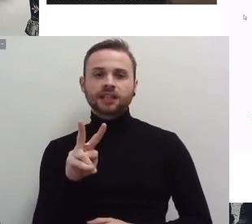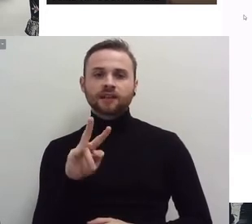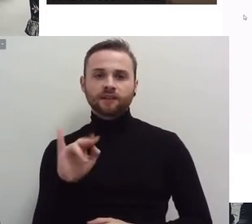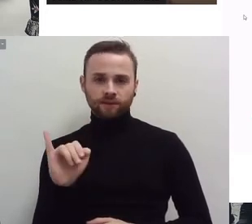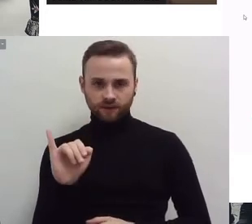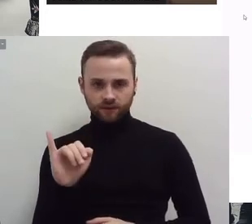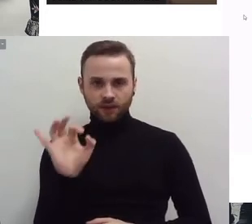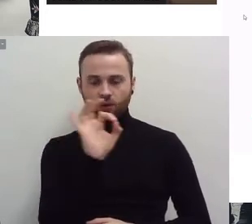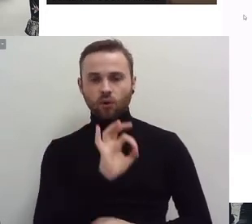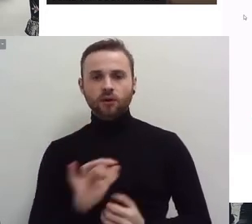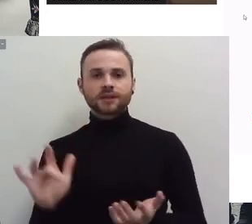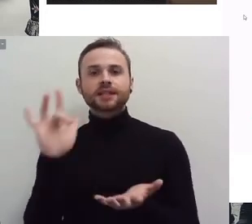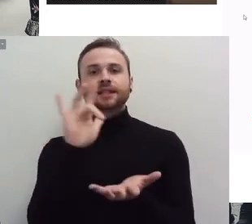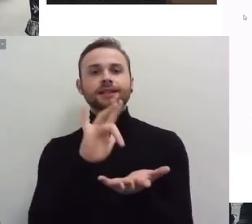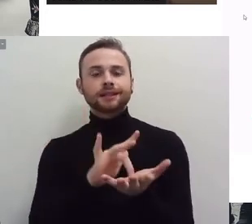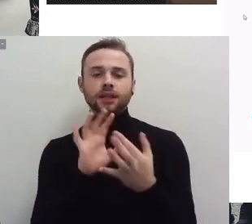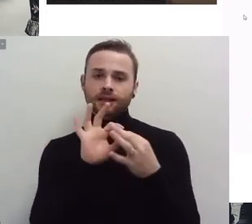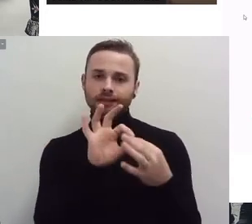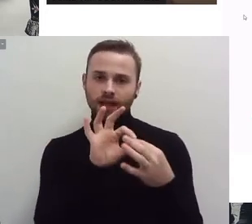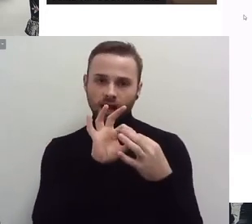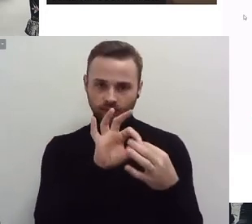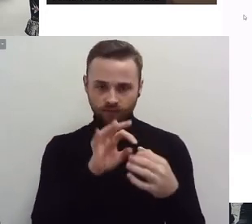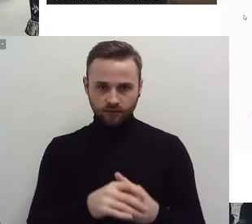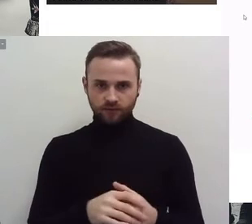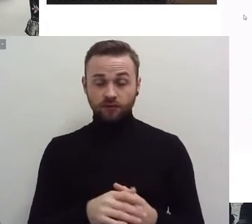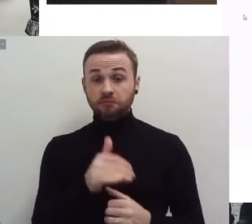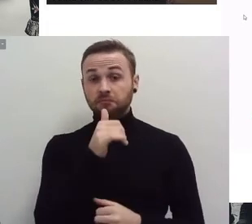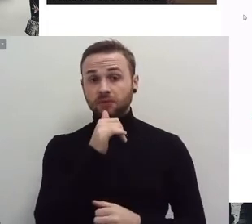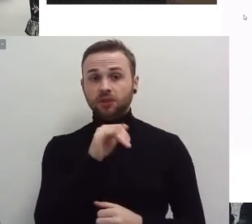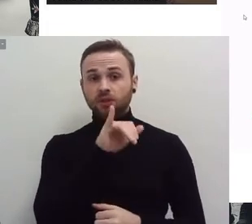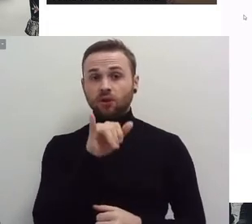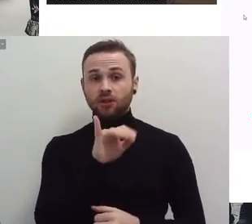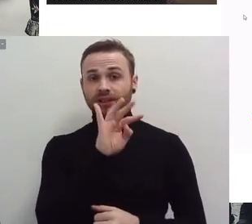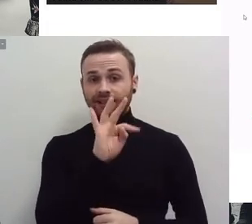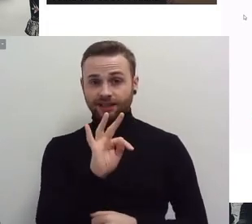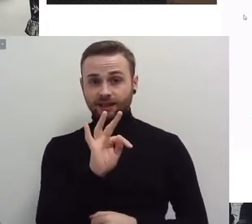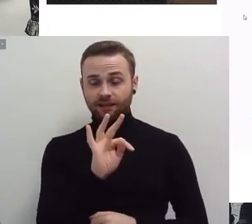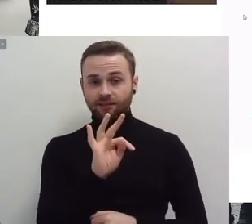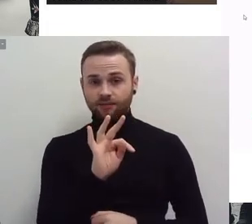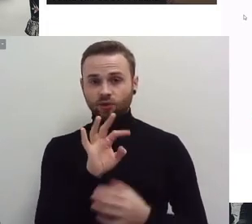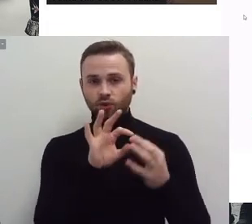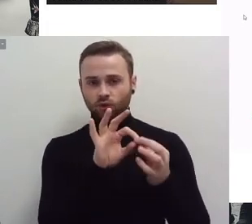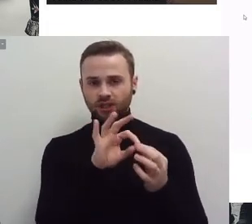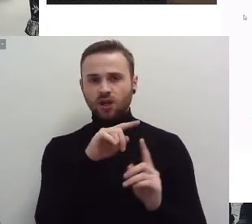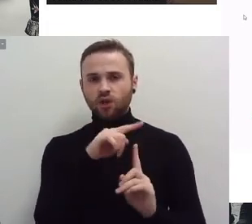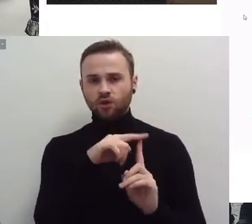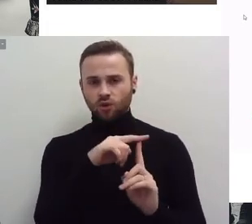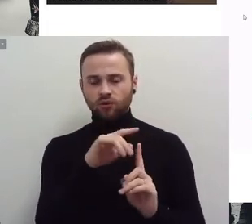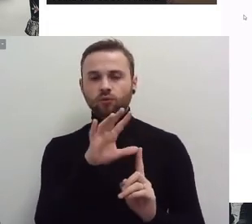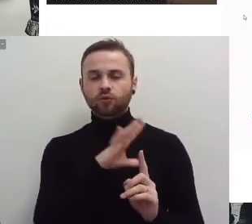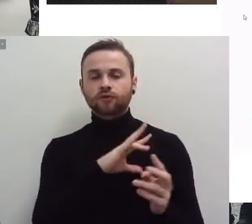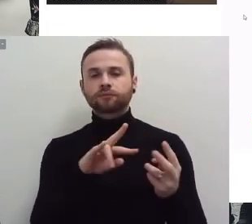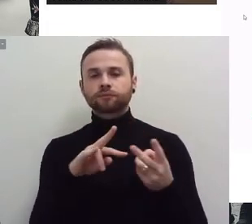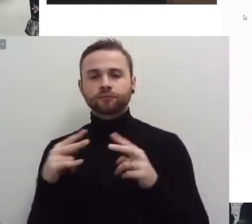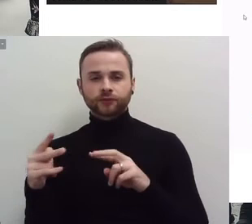UN guidelines of alternative care in Finnish, so that the municipalities and alternative